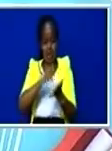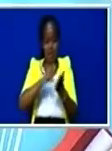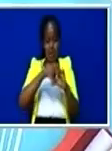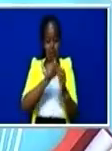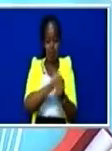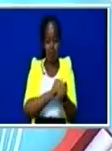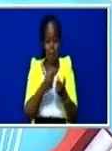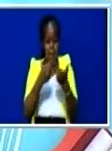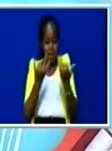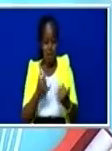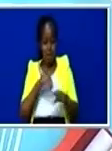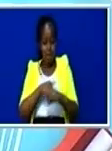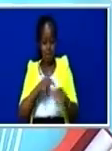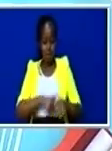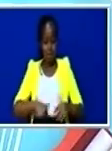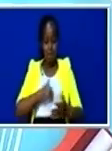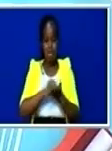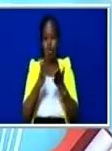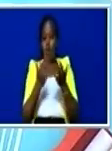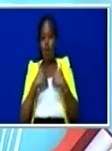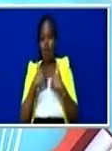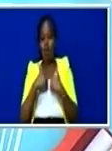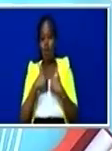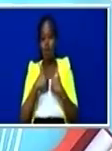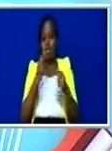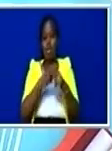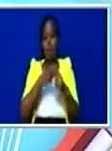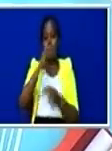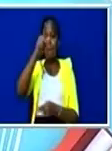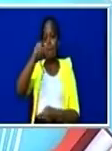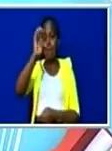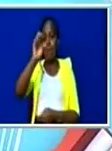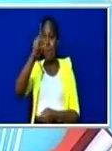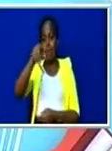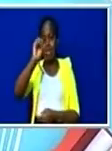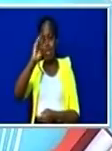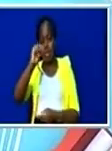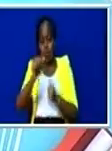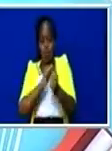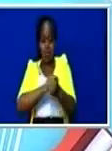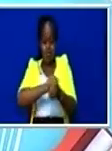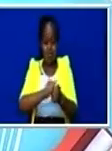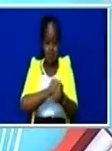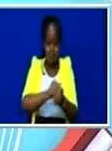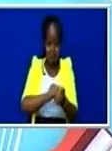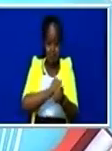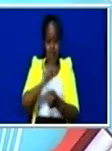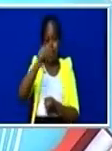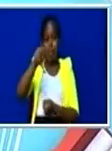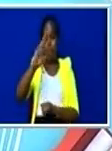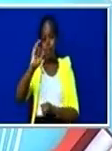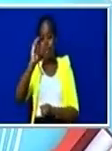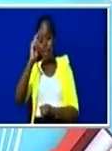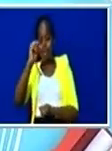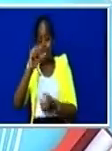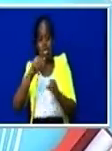the stomach, that is where we have enzyme pepsin, which breaks down this protein now, chemically breaks down this